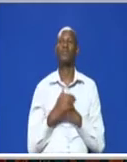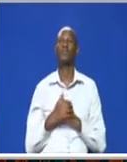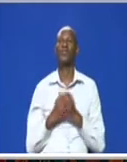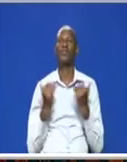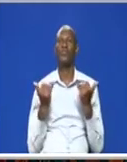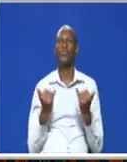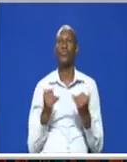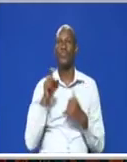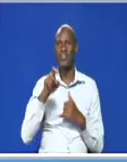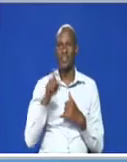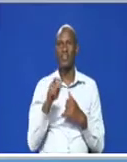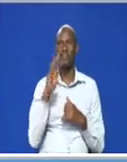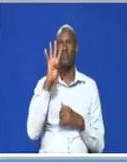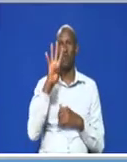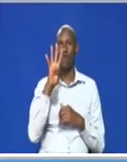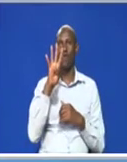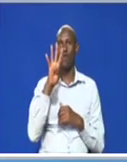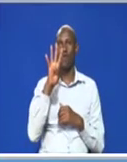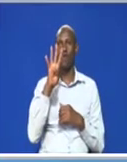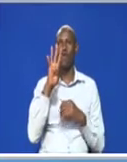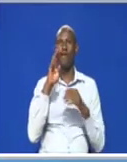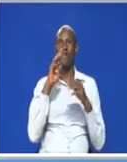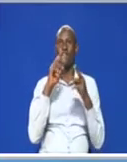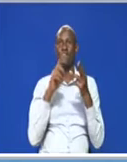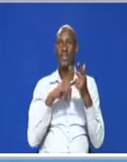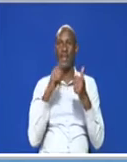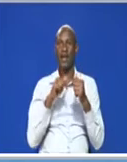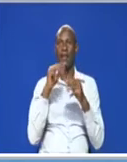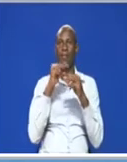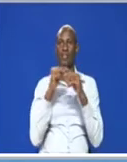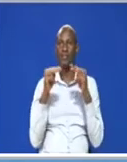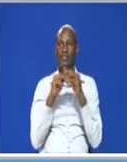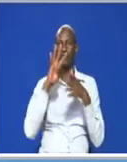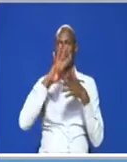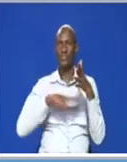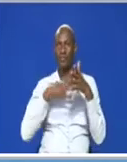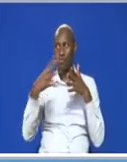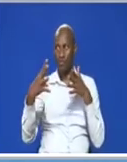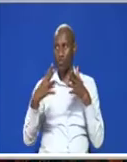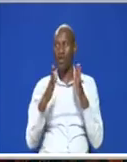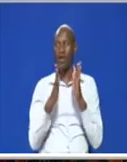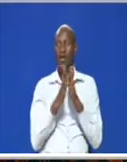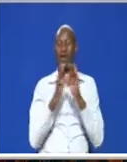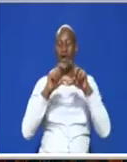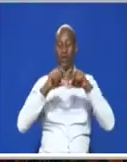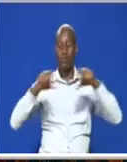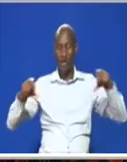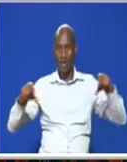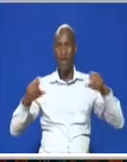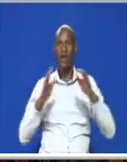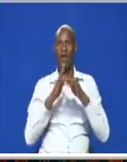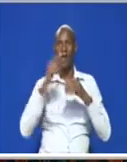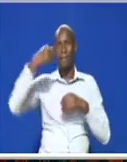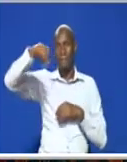Now, you need a four-figure mathematical table, a ruler, a